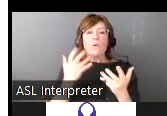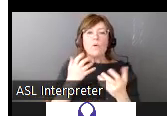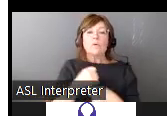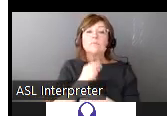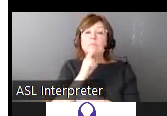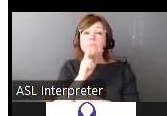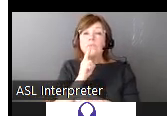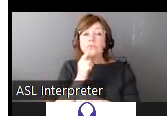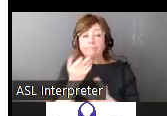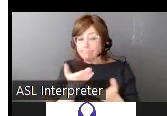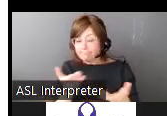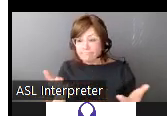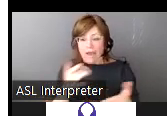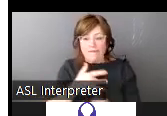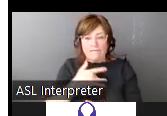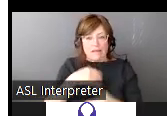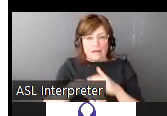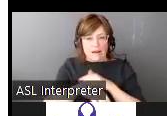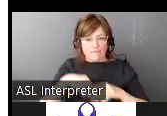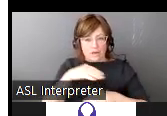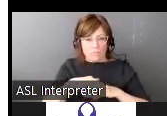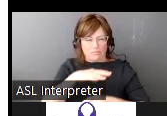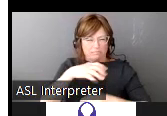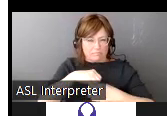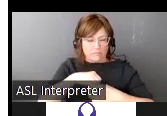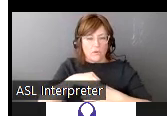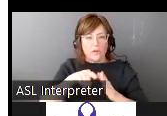during the research, we organized separate groups